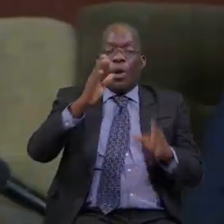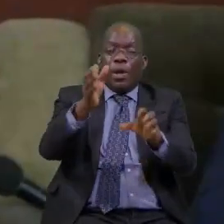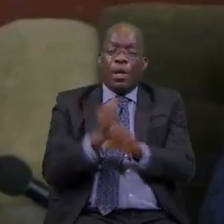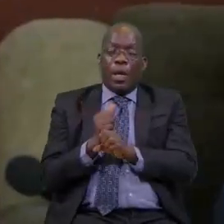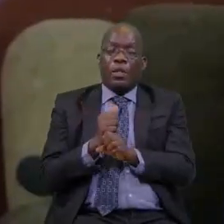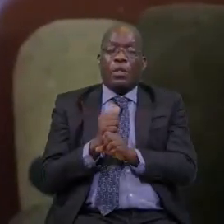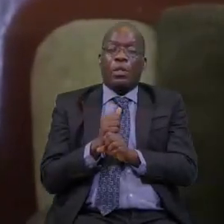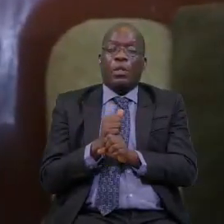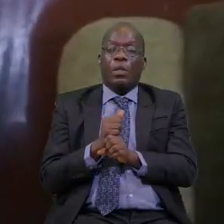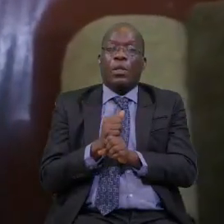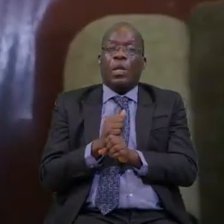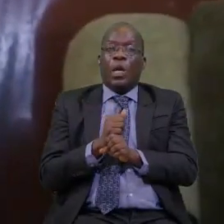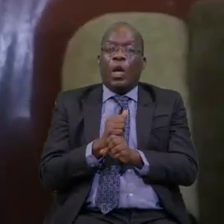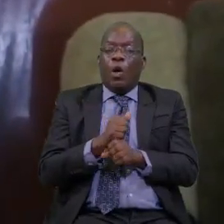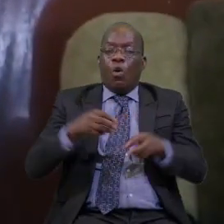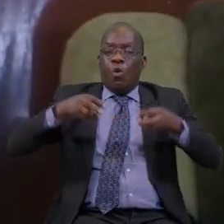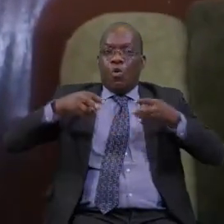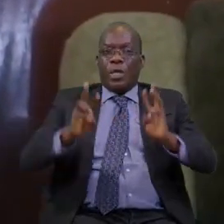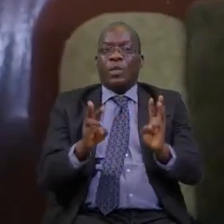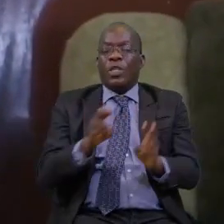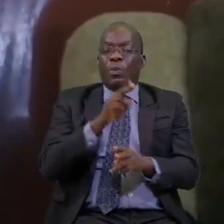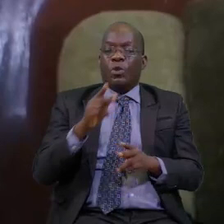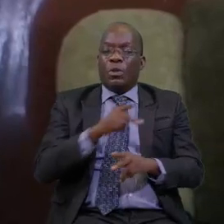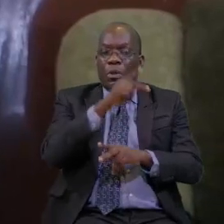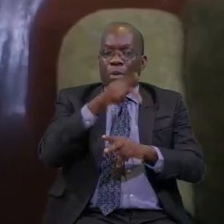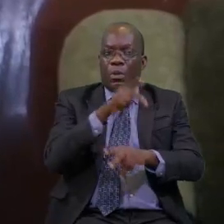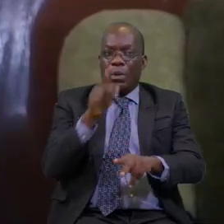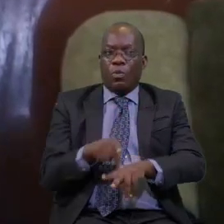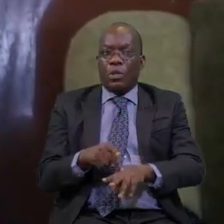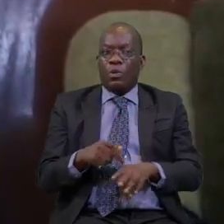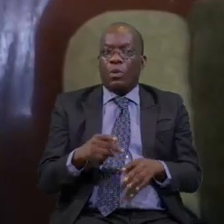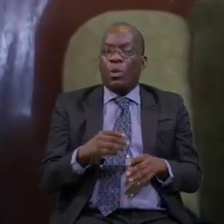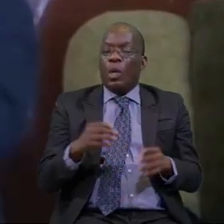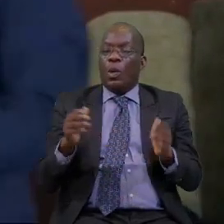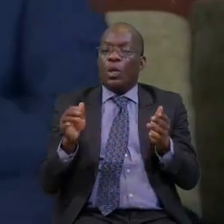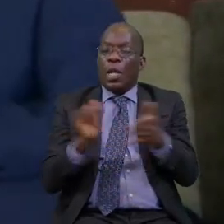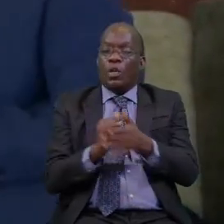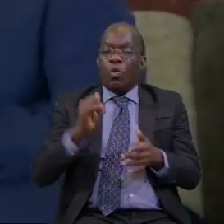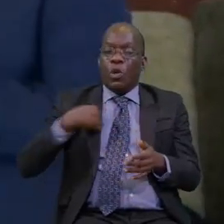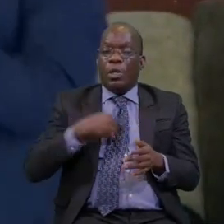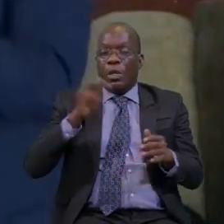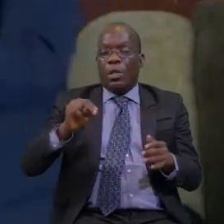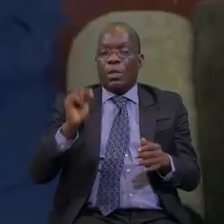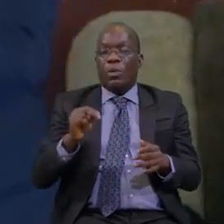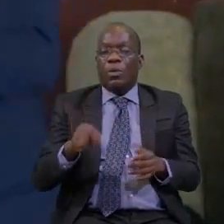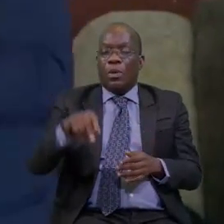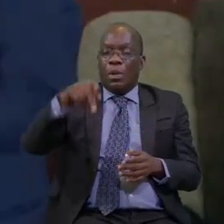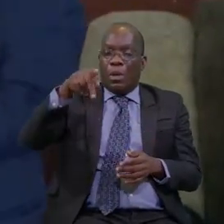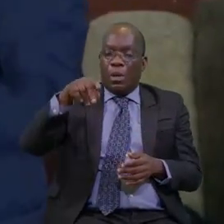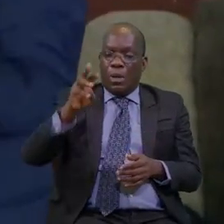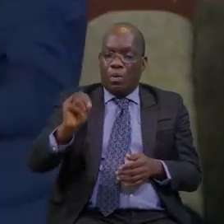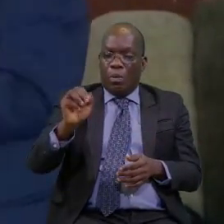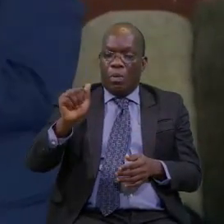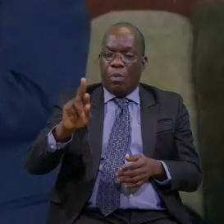the gospel according to St. Mark. I come to Mark chapter 1, and I'm talking about, I divide